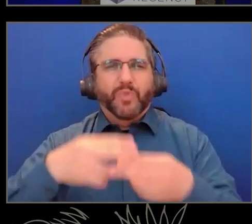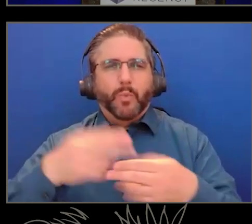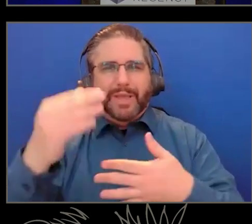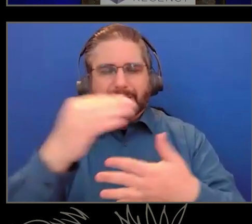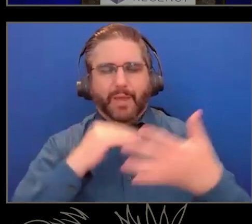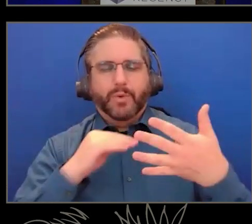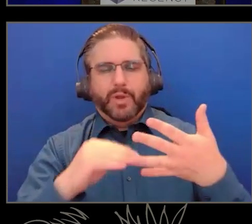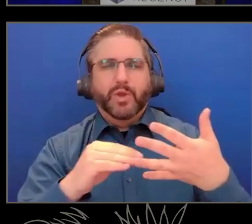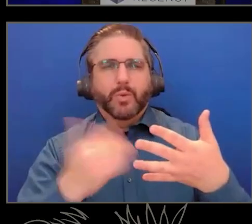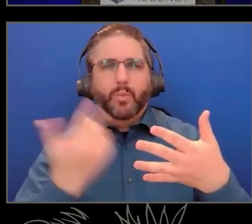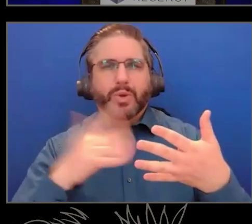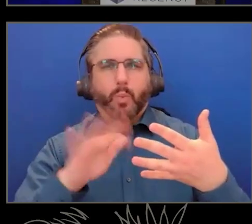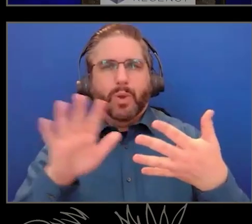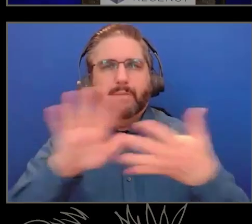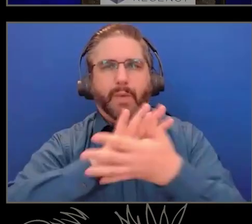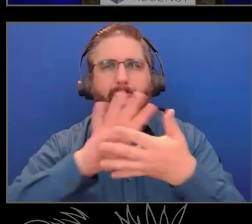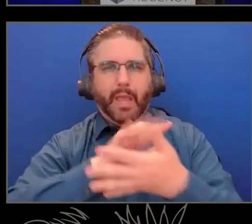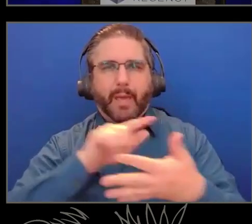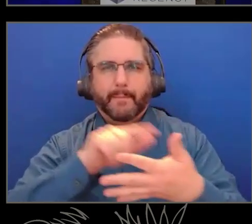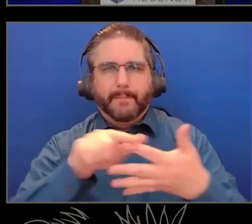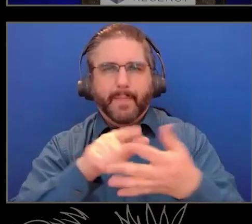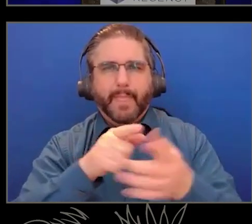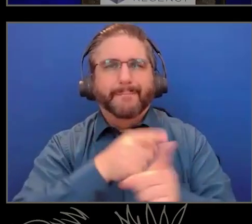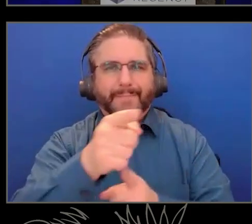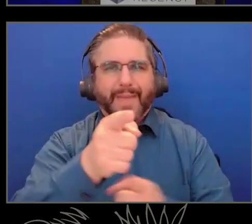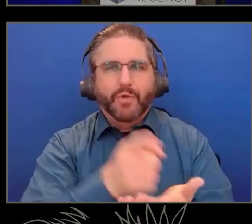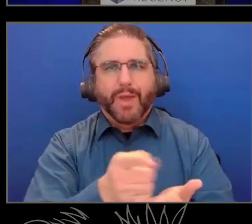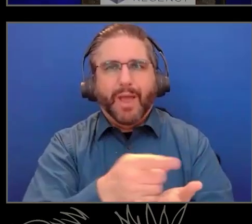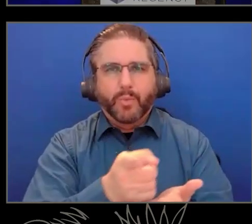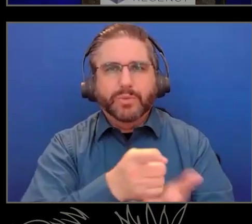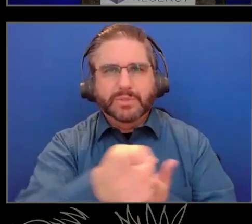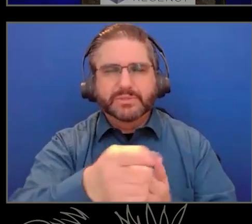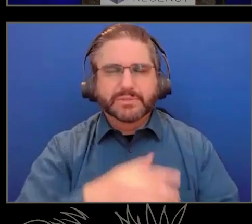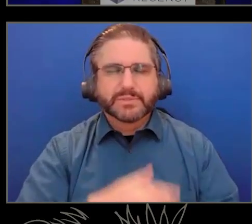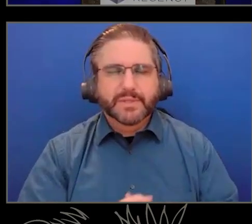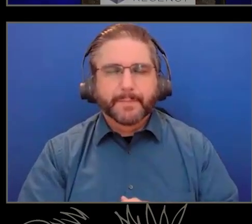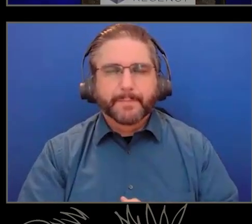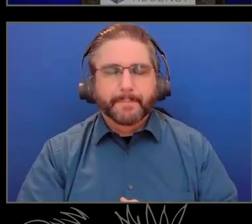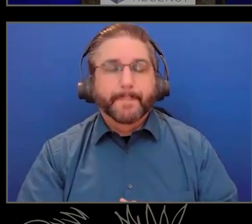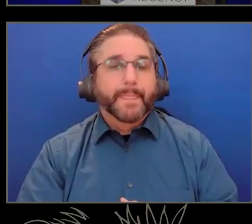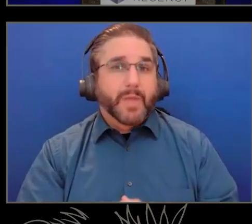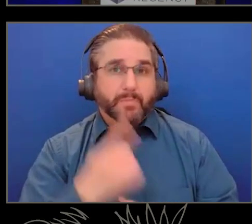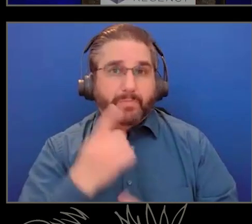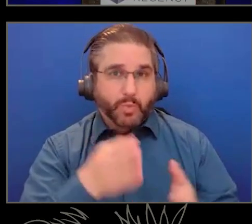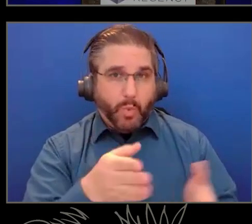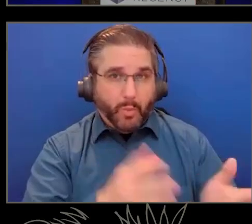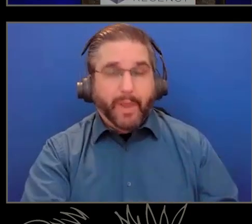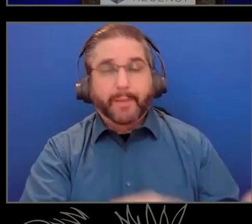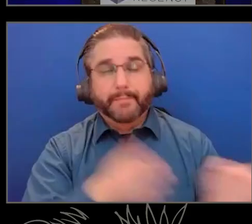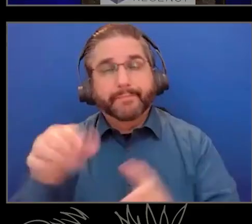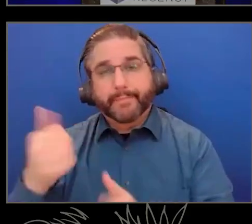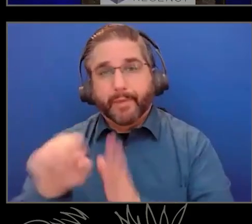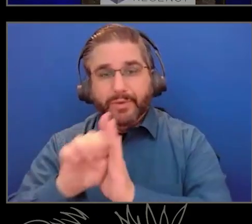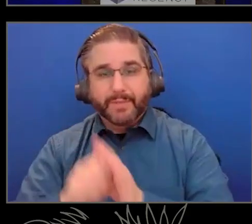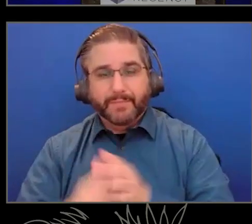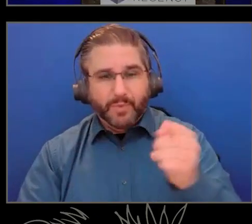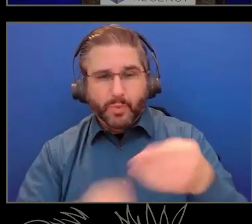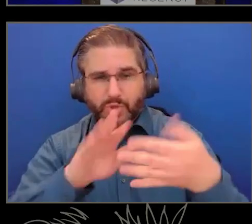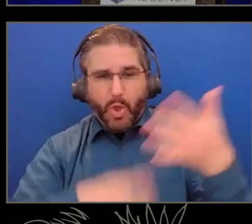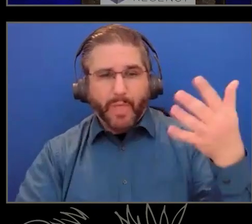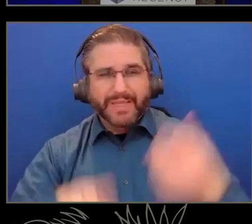up our main routes. OK, cool. So that's one thing that we can do. Let's take another example, though. All this dashboard